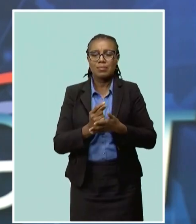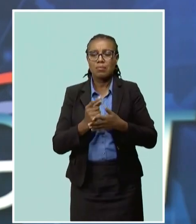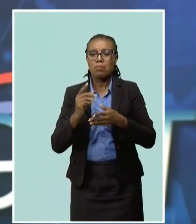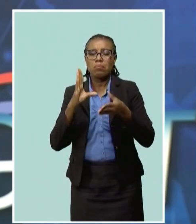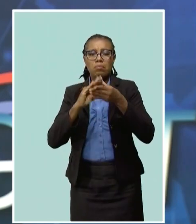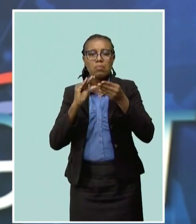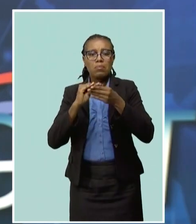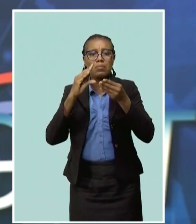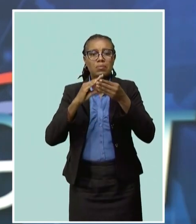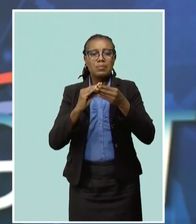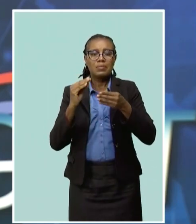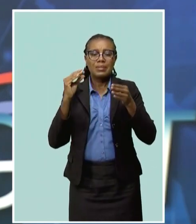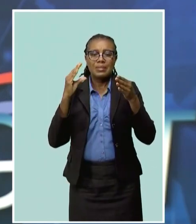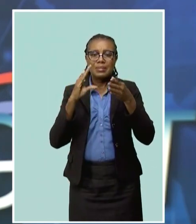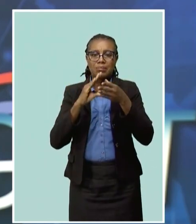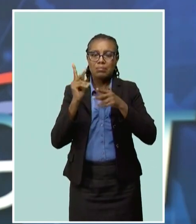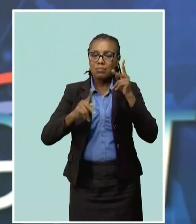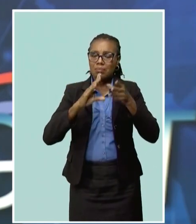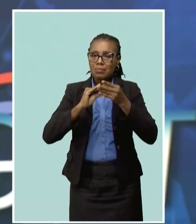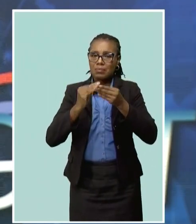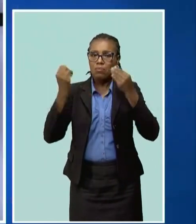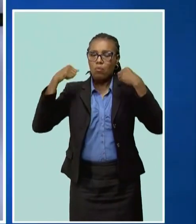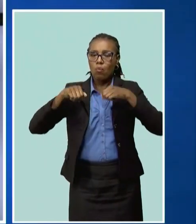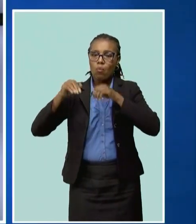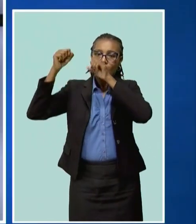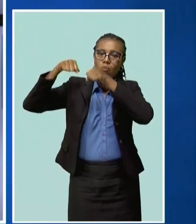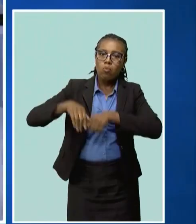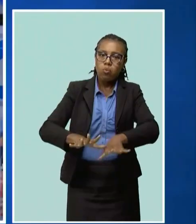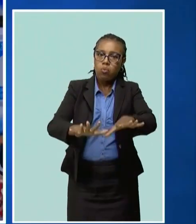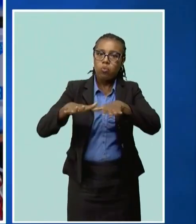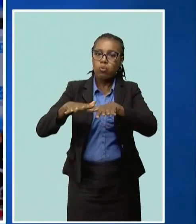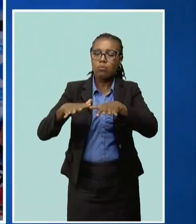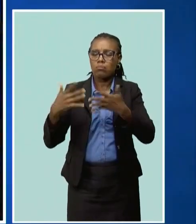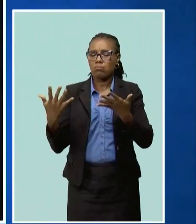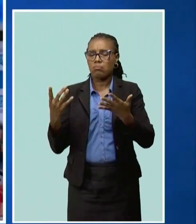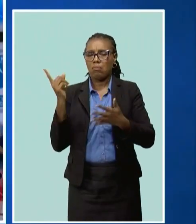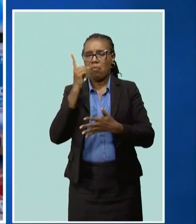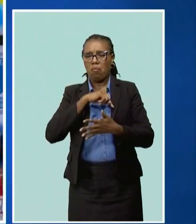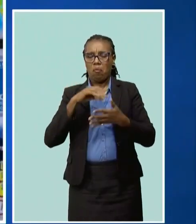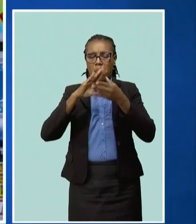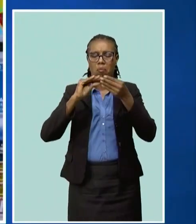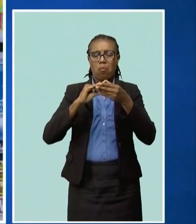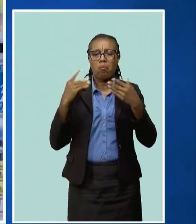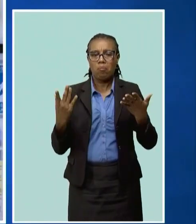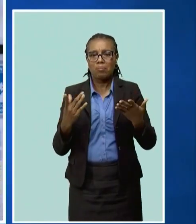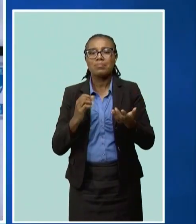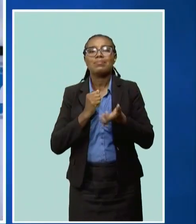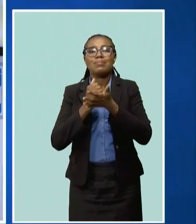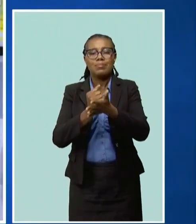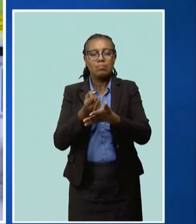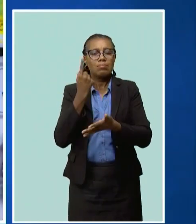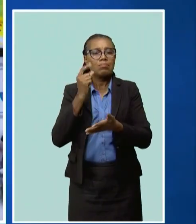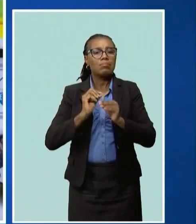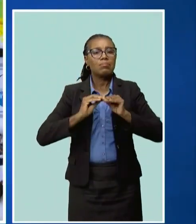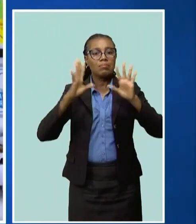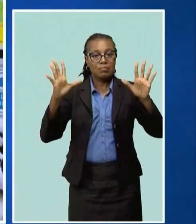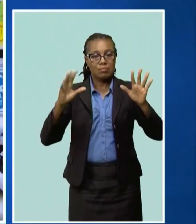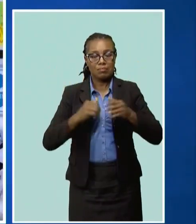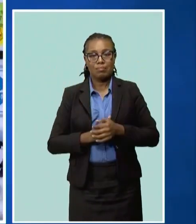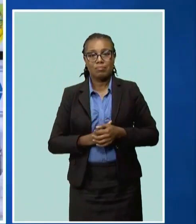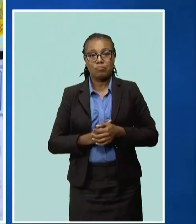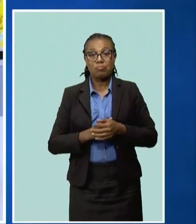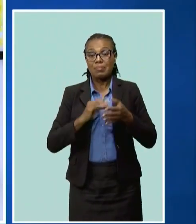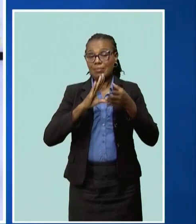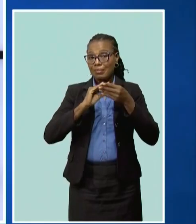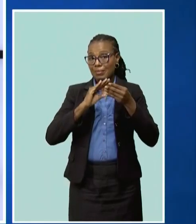yesterday. Trevor Thorpe was there. Sure, Minister Mullins has already been designated a tsunami-ready area. According to